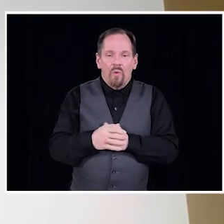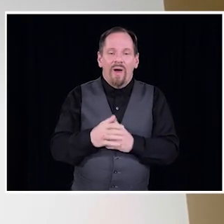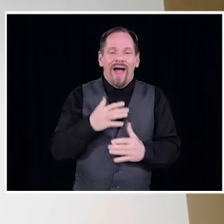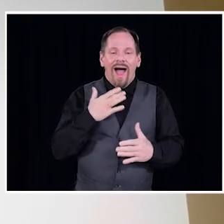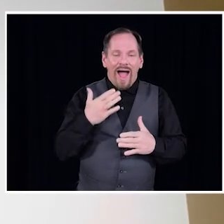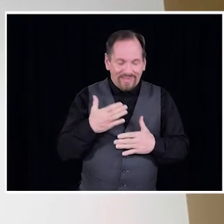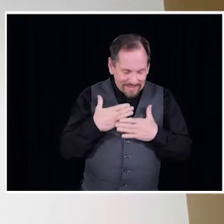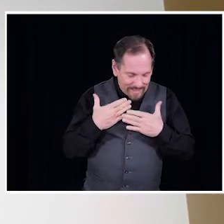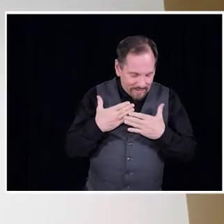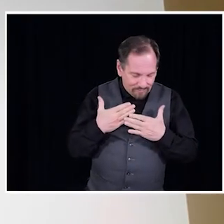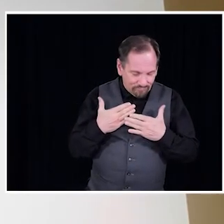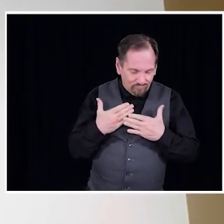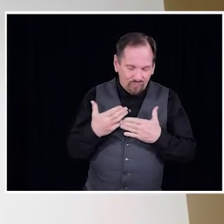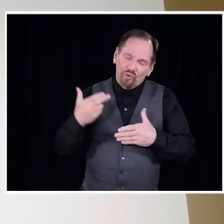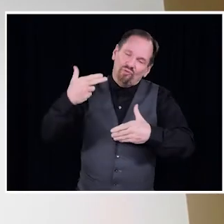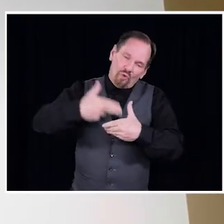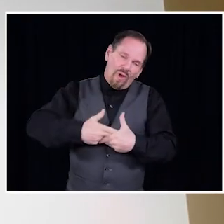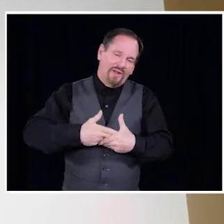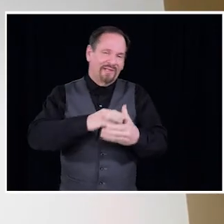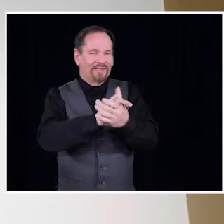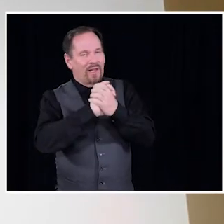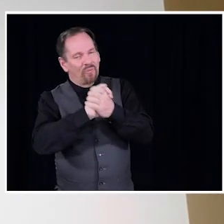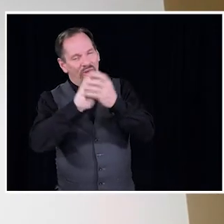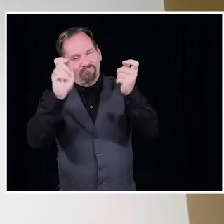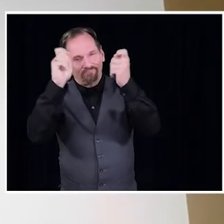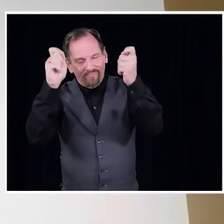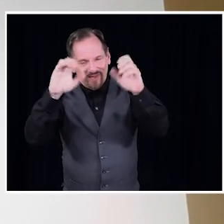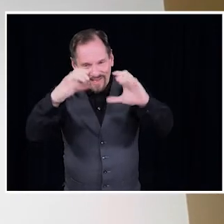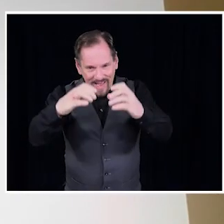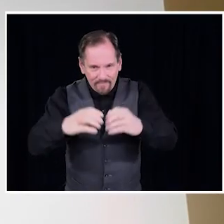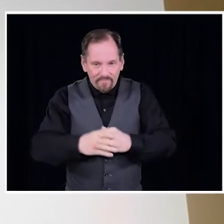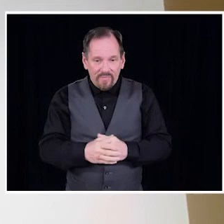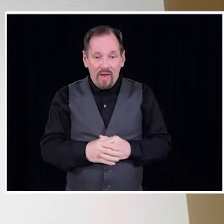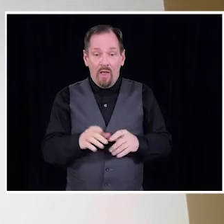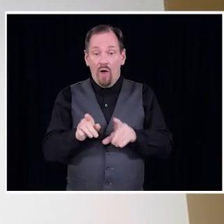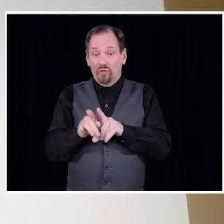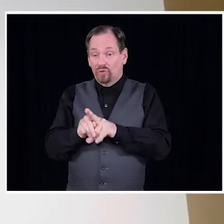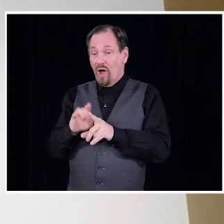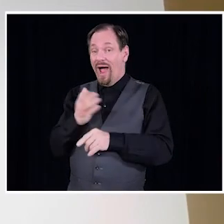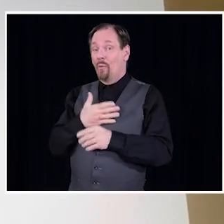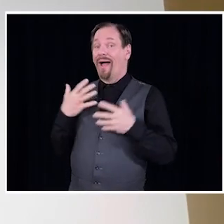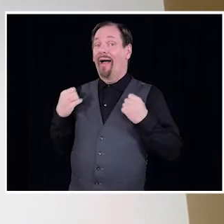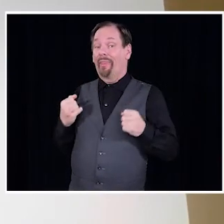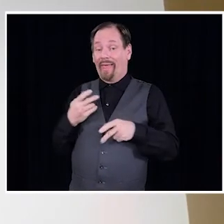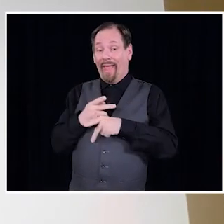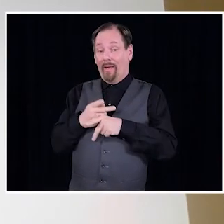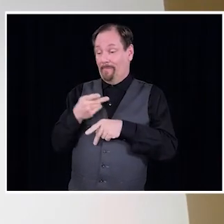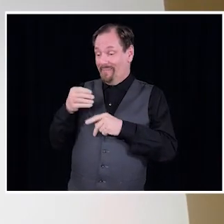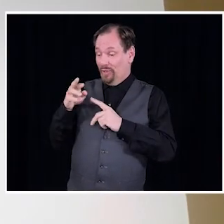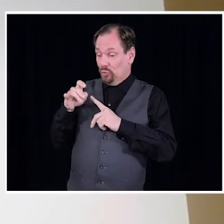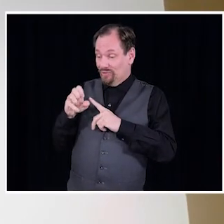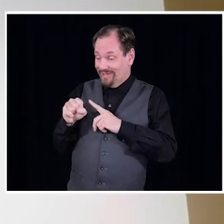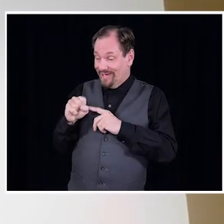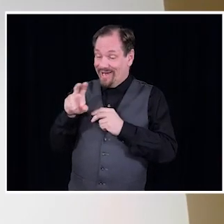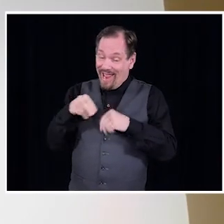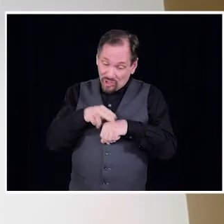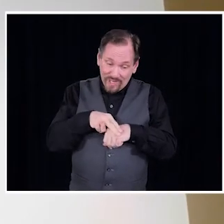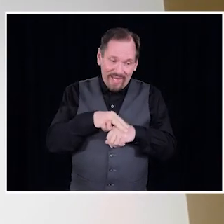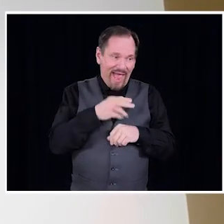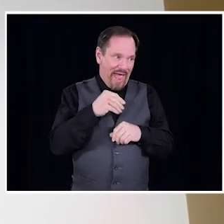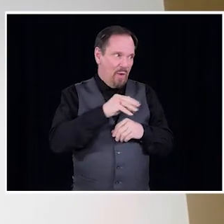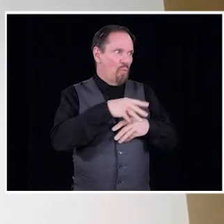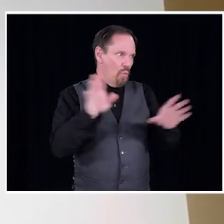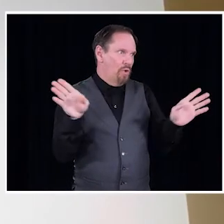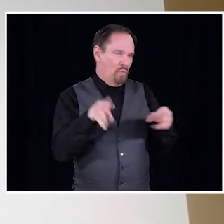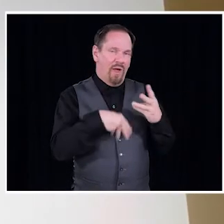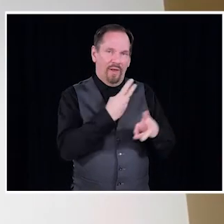2020. I also want to take a moment to recognize the contributions of our healthcare peers here at Hopkins nationally and